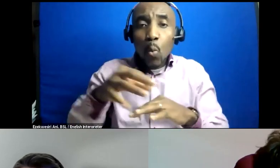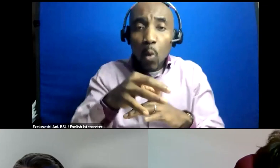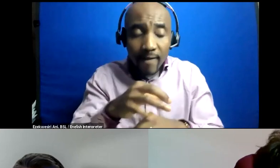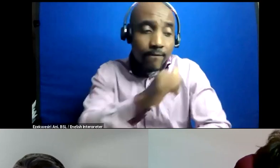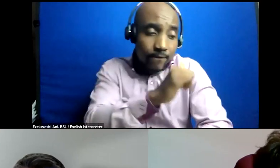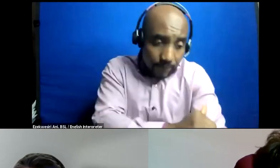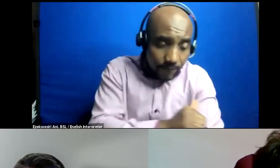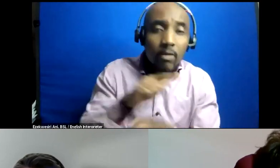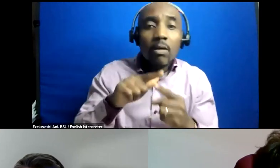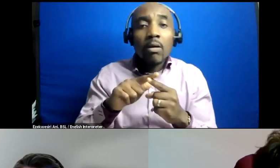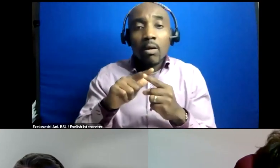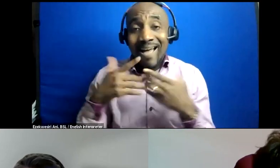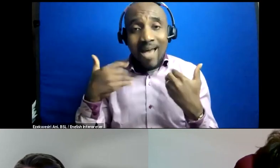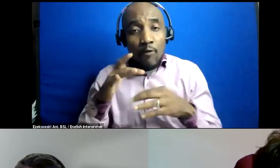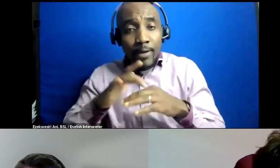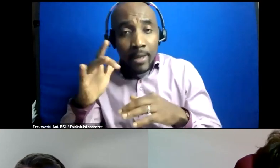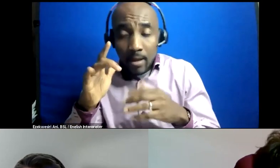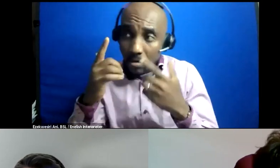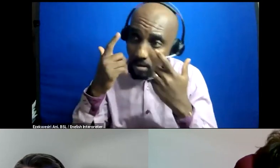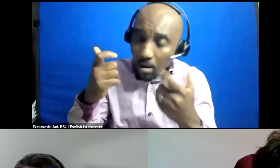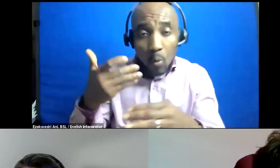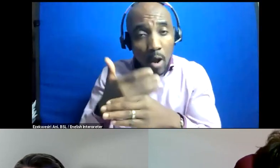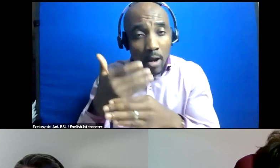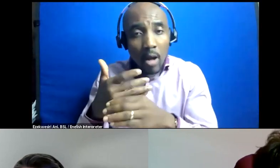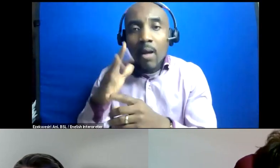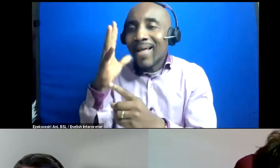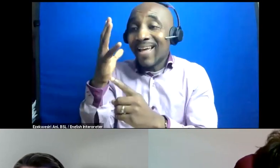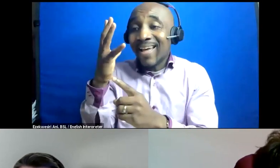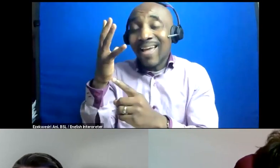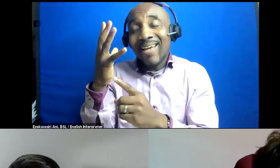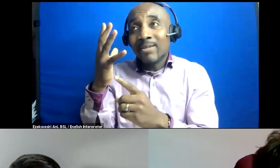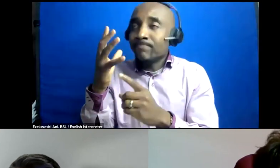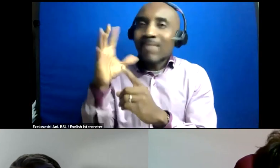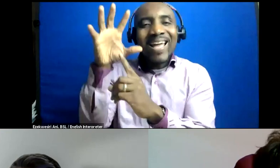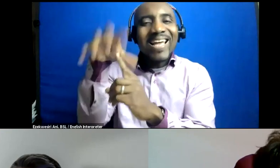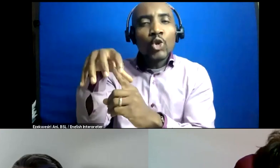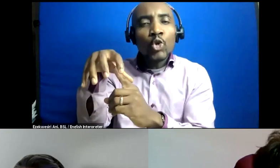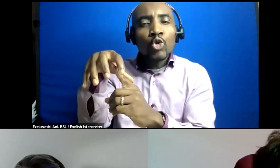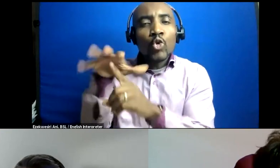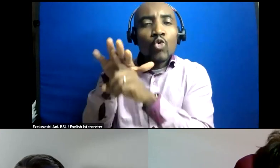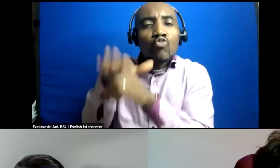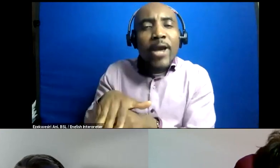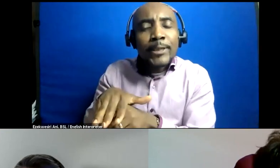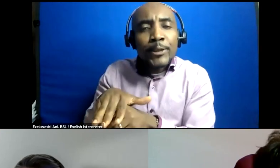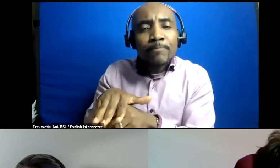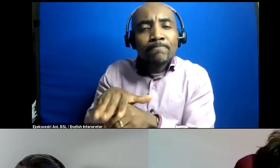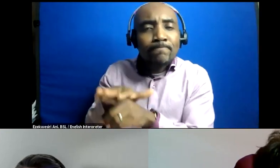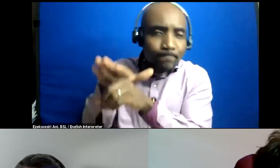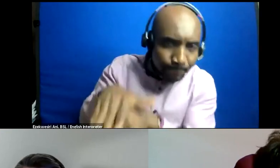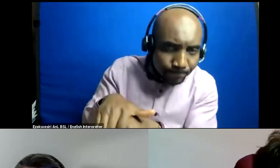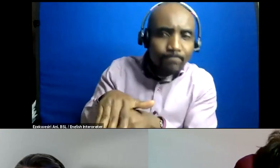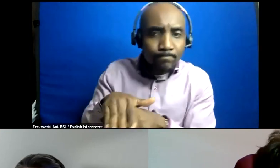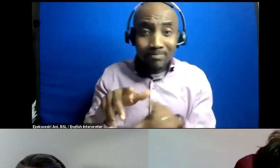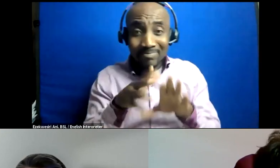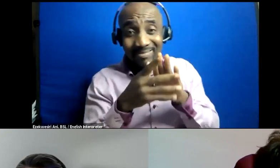is due to systemic and institutional forms of racism. And again, that example that's been picked up is around that